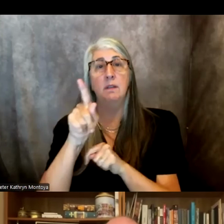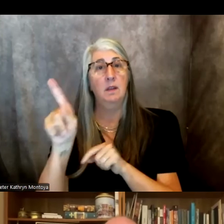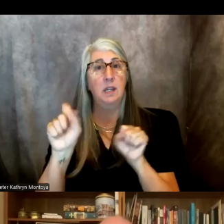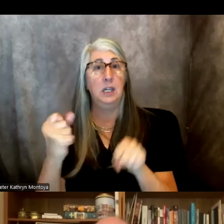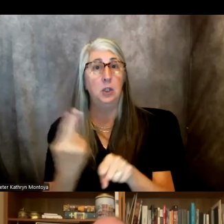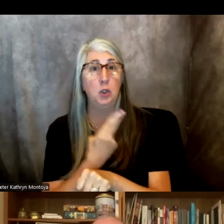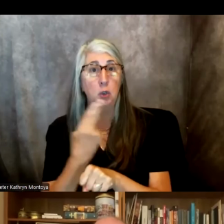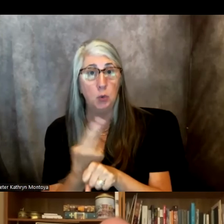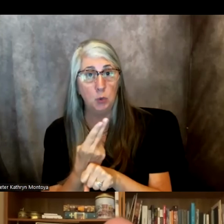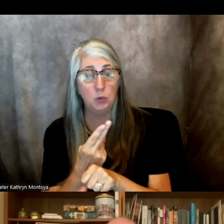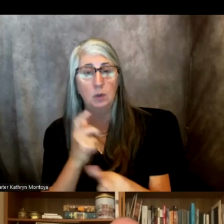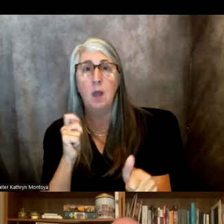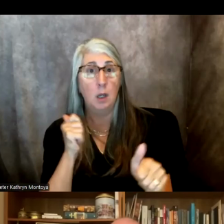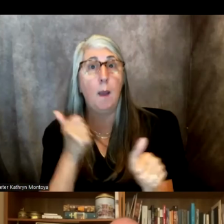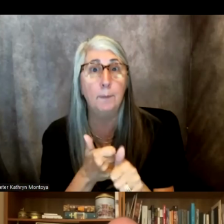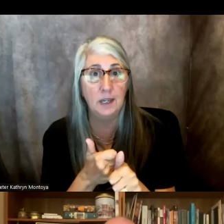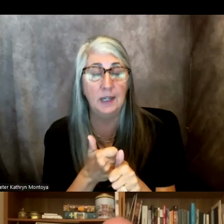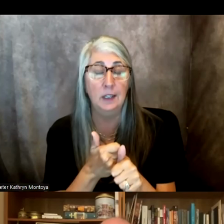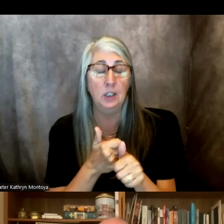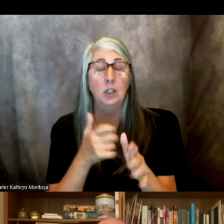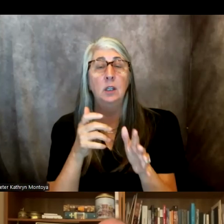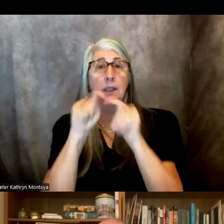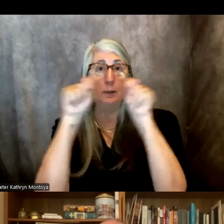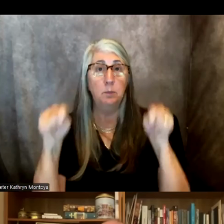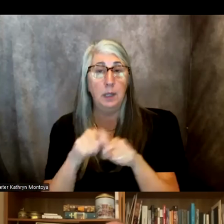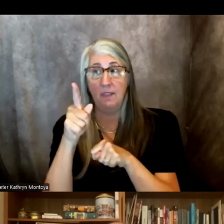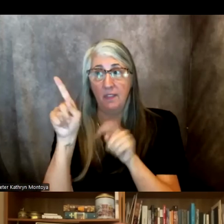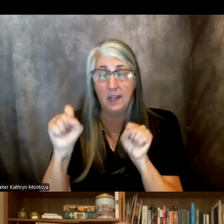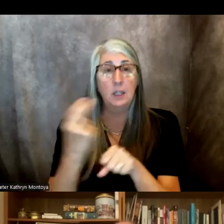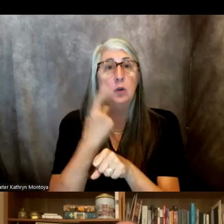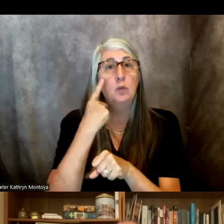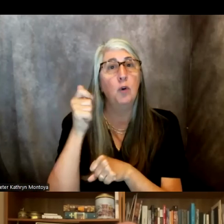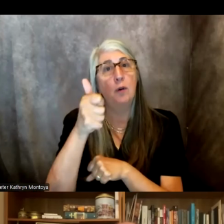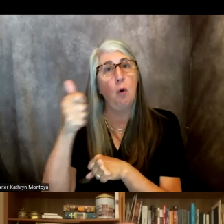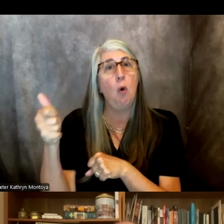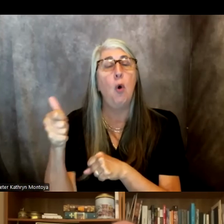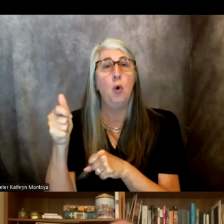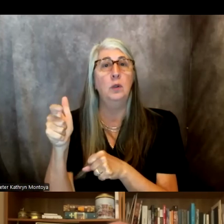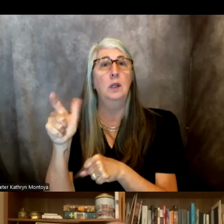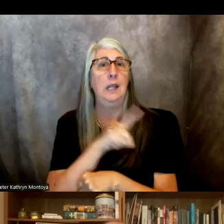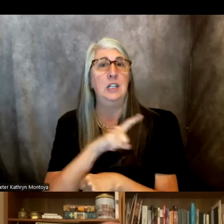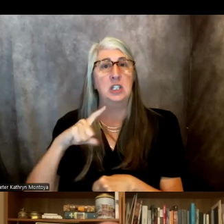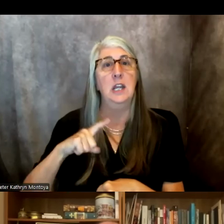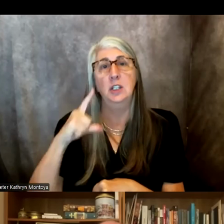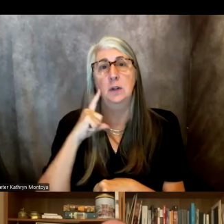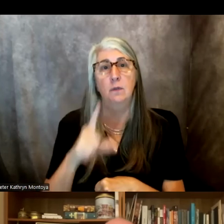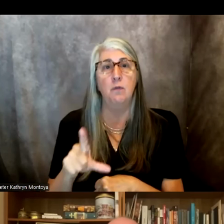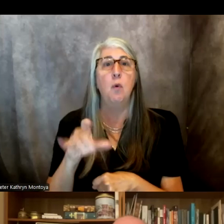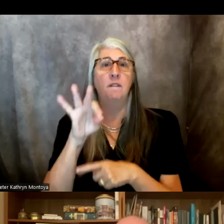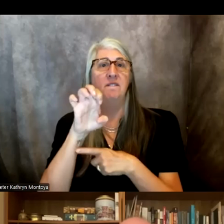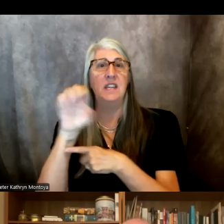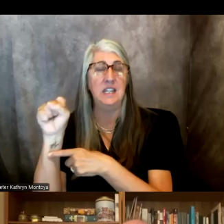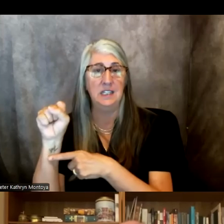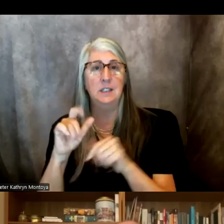use, an updated template that they may be able to use for their own legislation for fees. And we're looking to